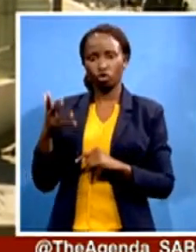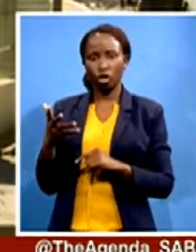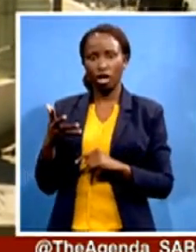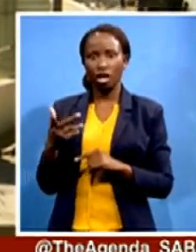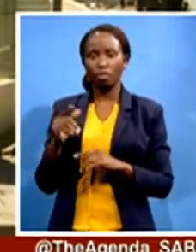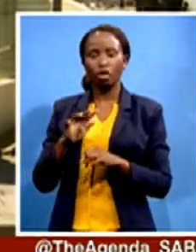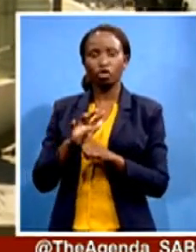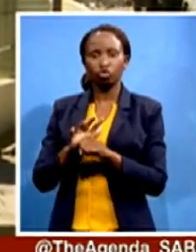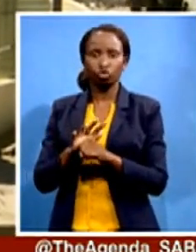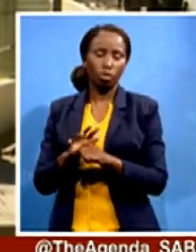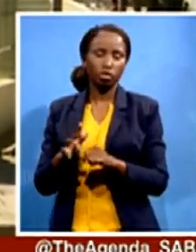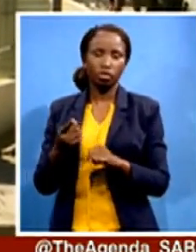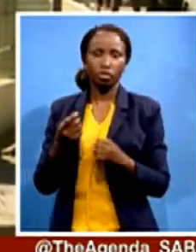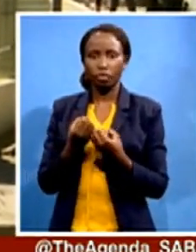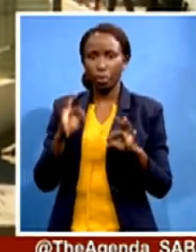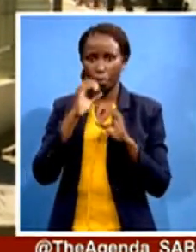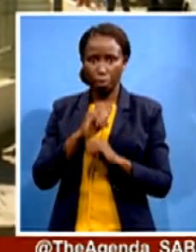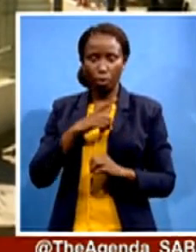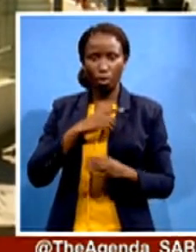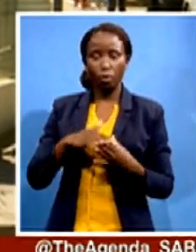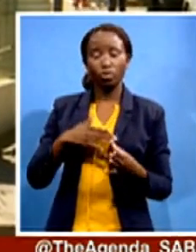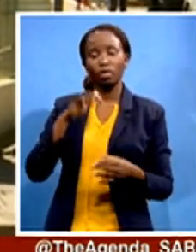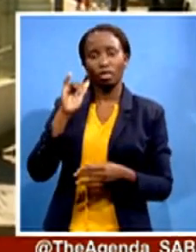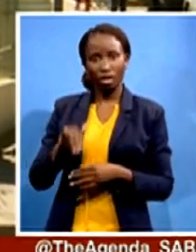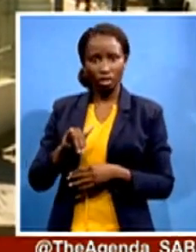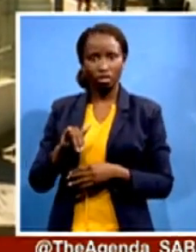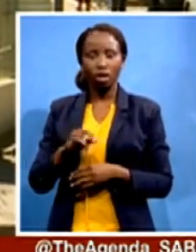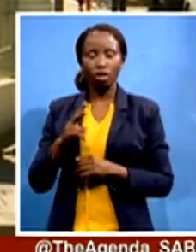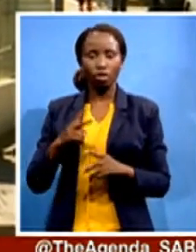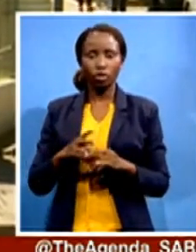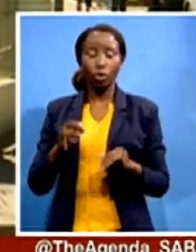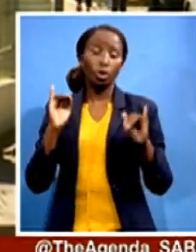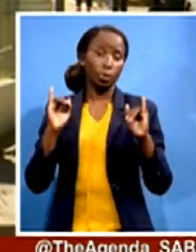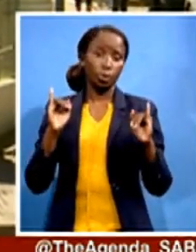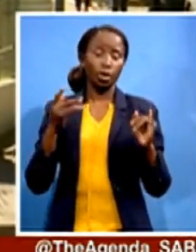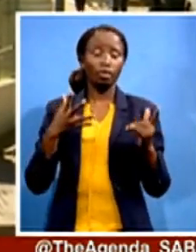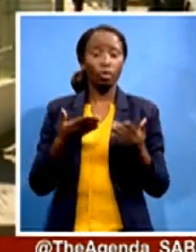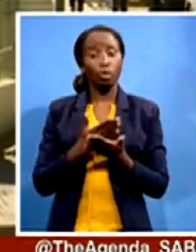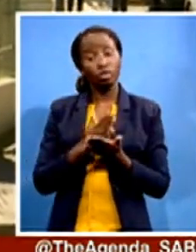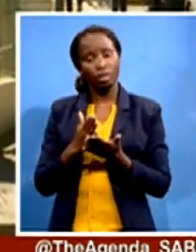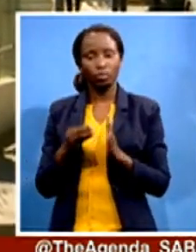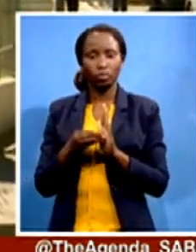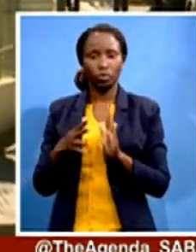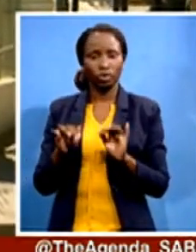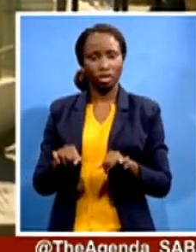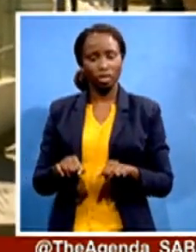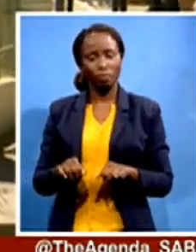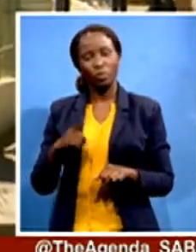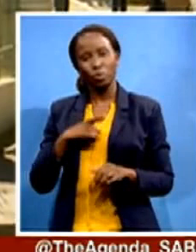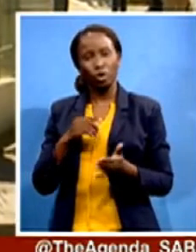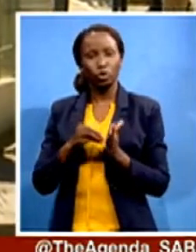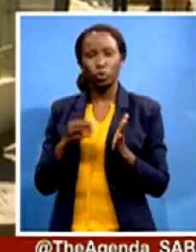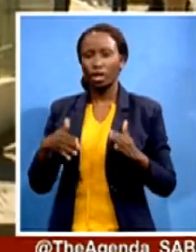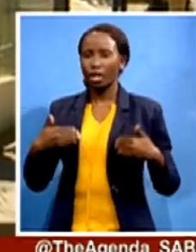that alone is a recipe for disaster from the side of students. Yet we all know that students are not happy. So we said, let us not stop